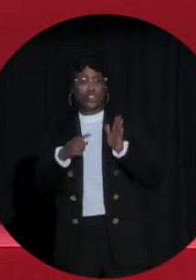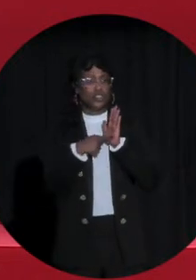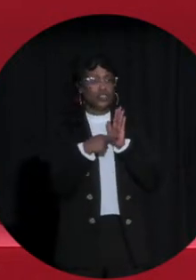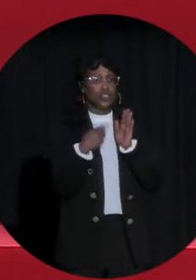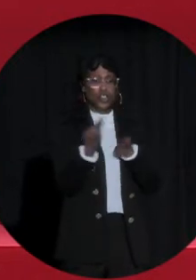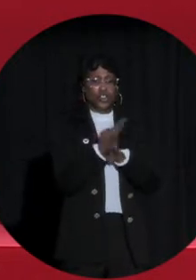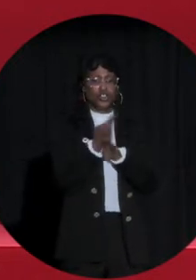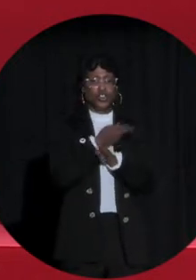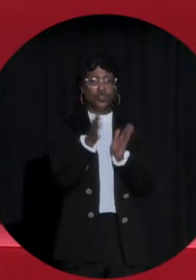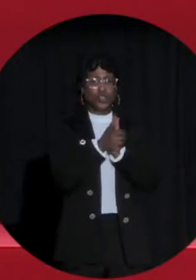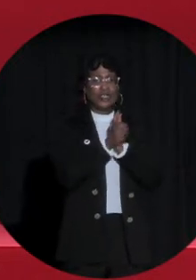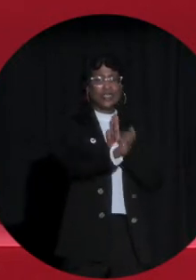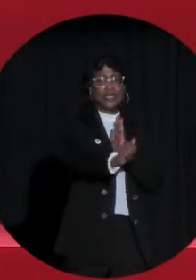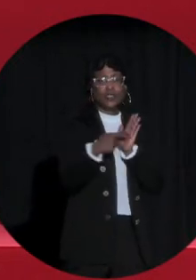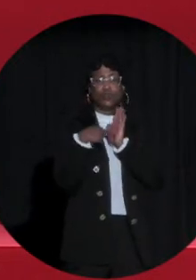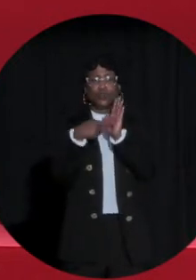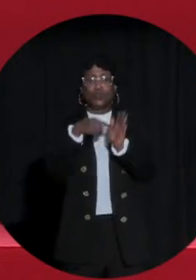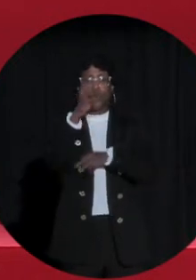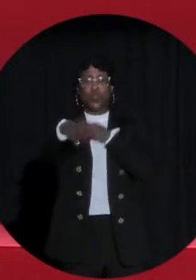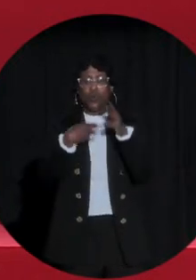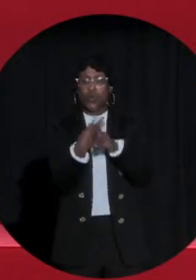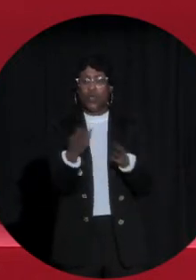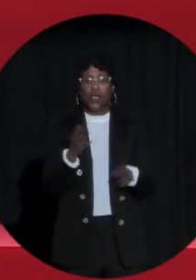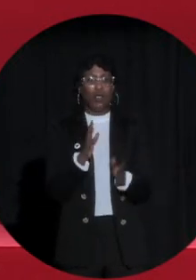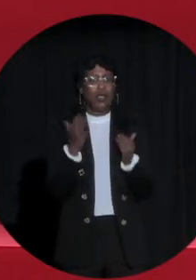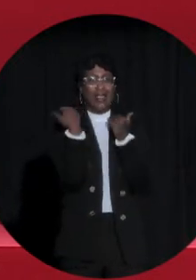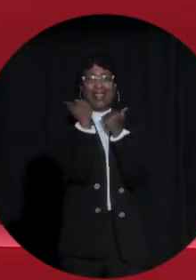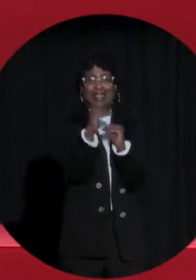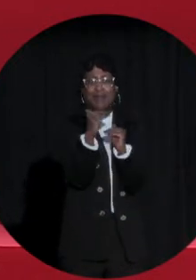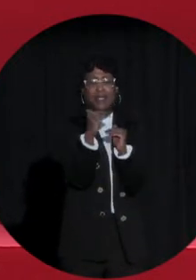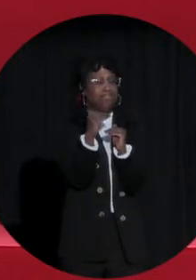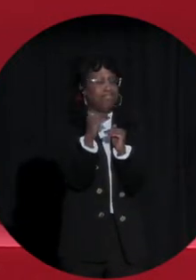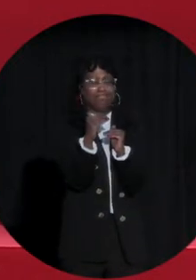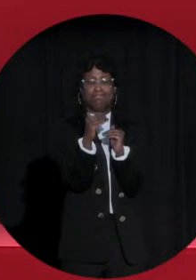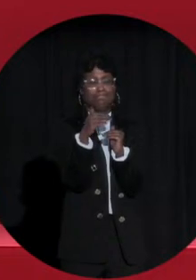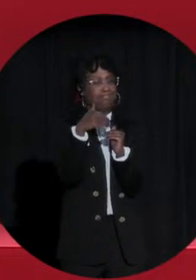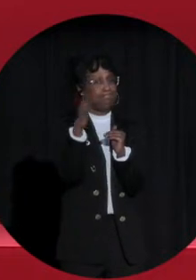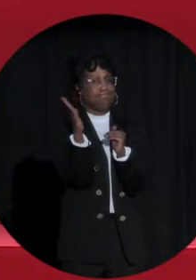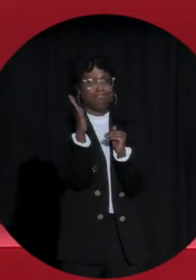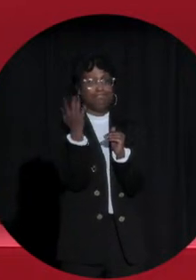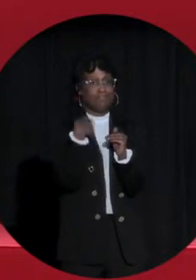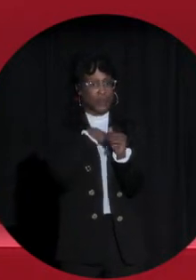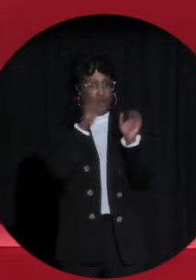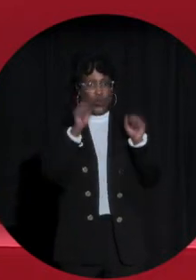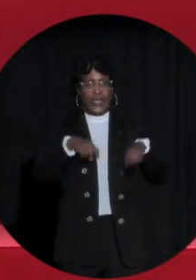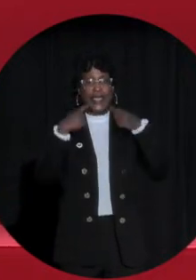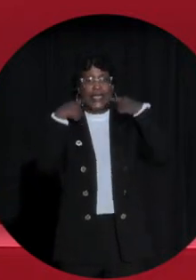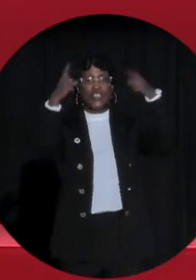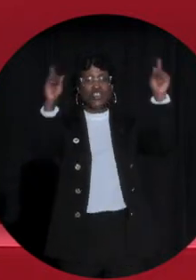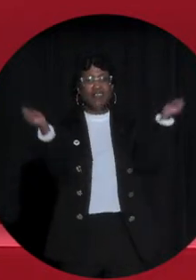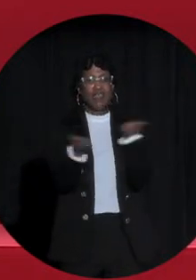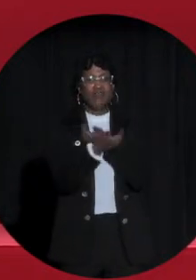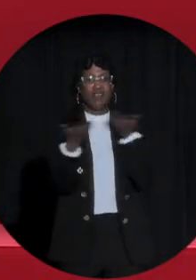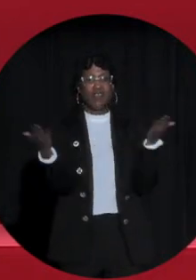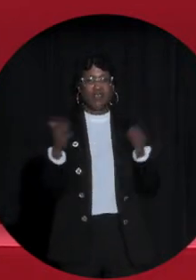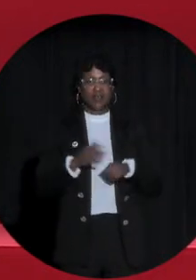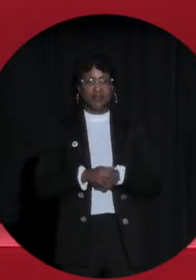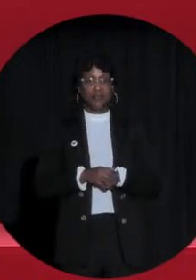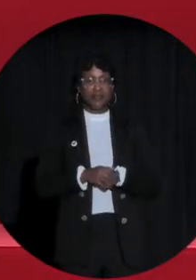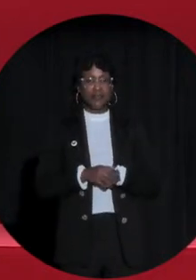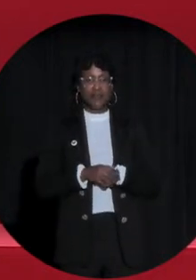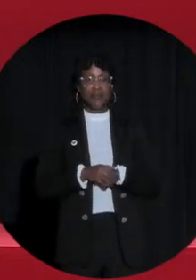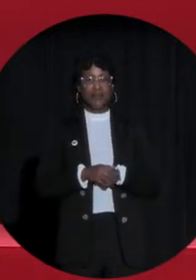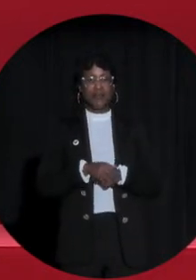no limit to what we can achieve. One of the Underground Railroad's most famous conductors and one of